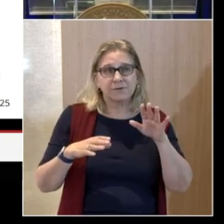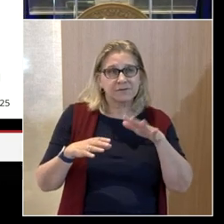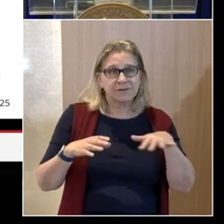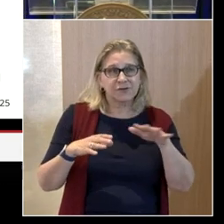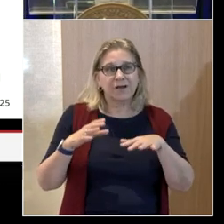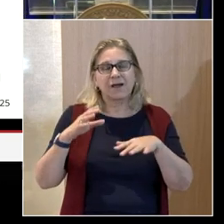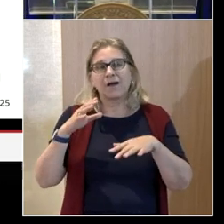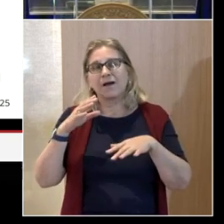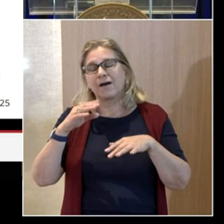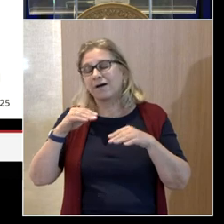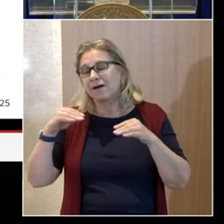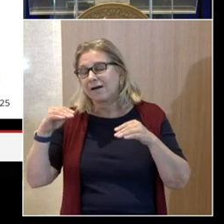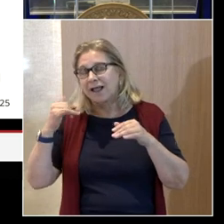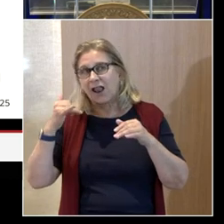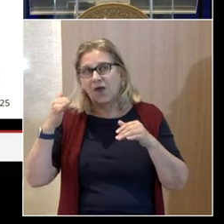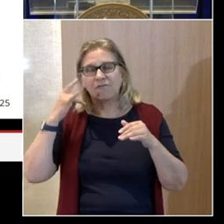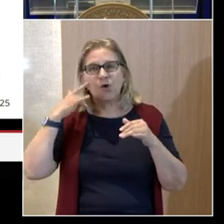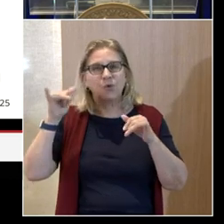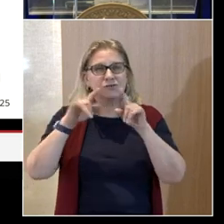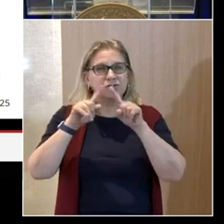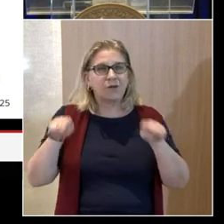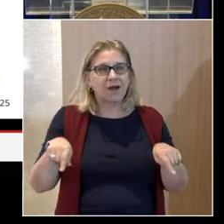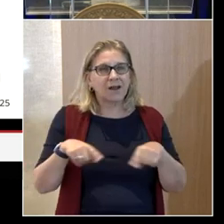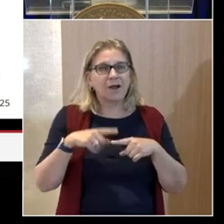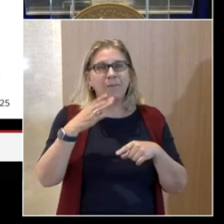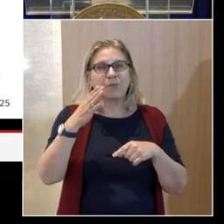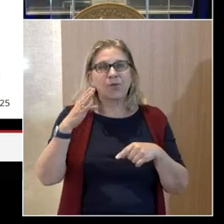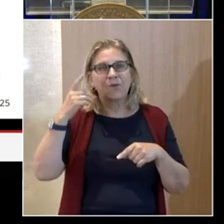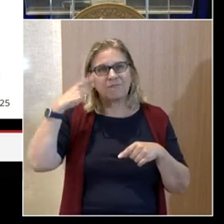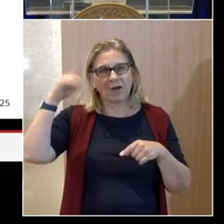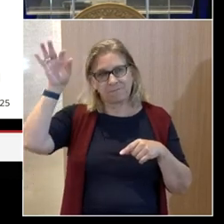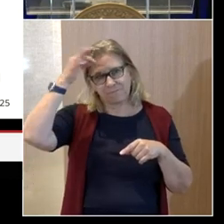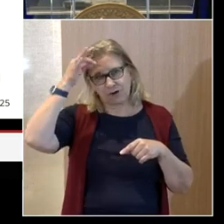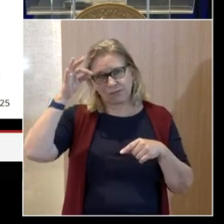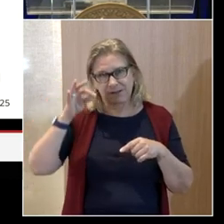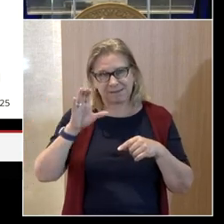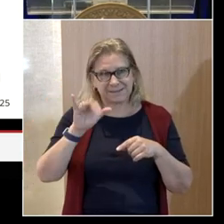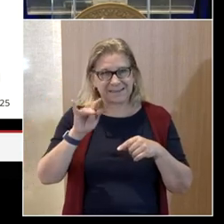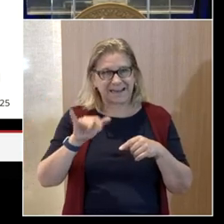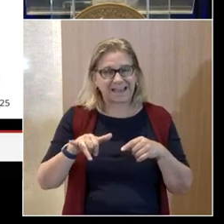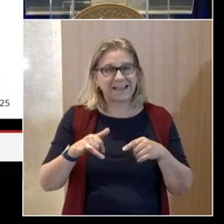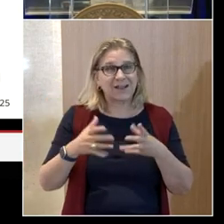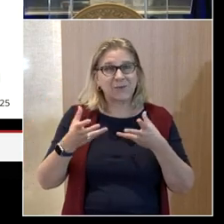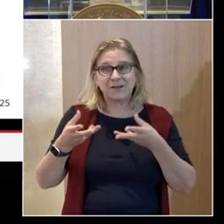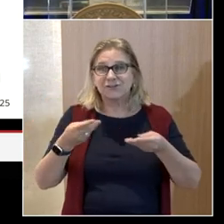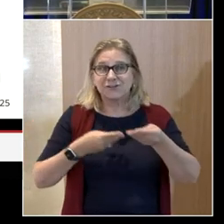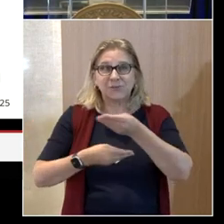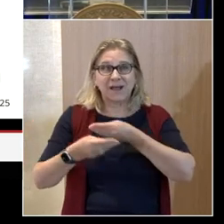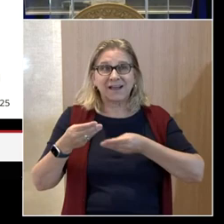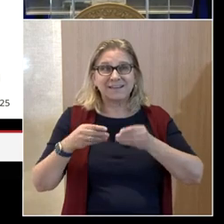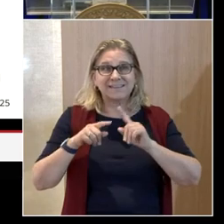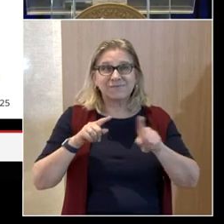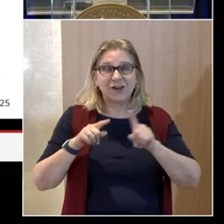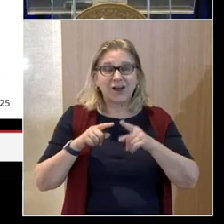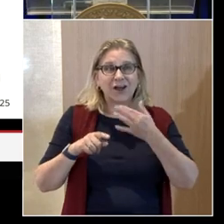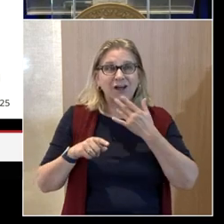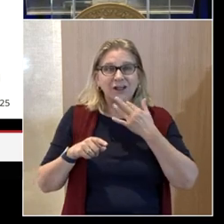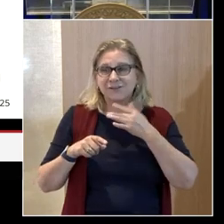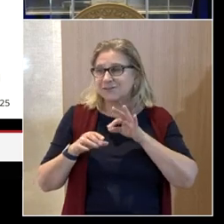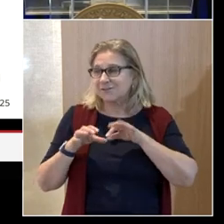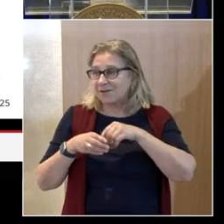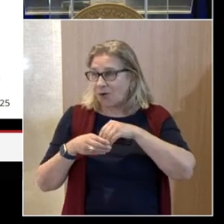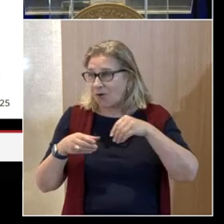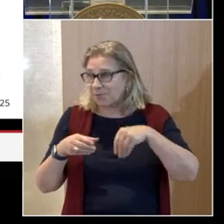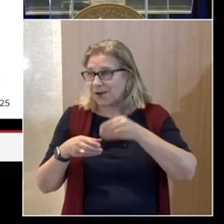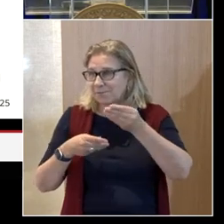there's another color for blue for Federal City Council. So you can see what you got. If you want to trade to get a bunch of different colors, you should after that. But here's what I'm